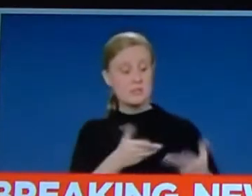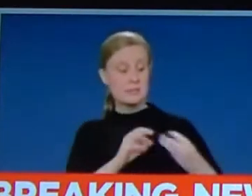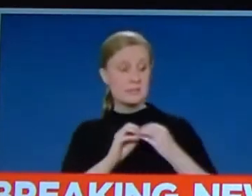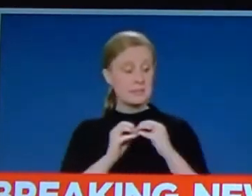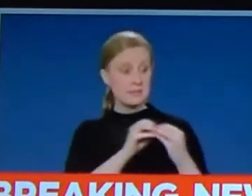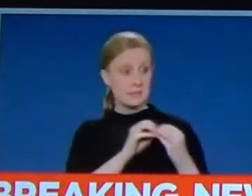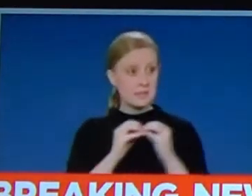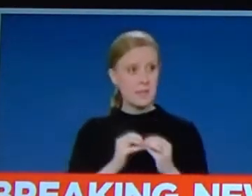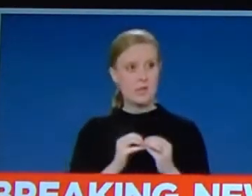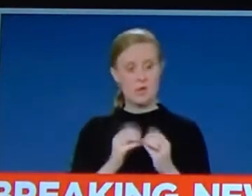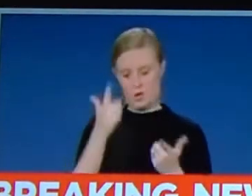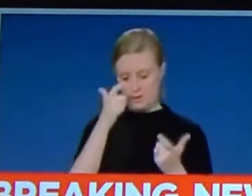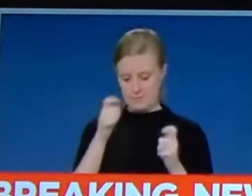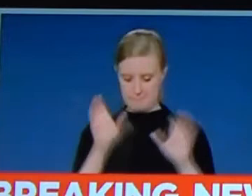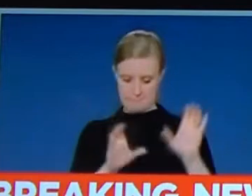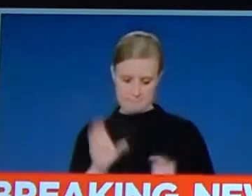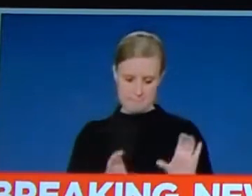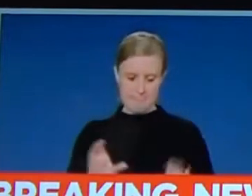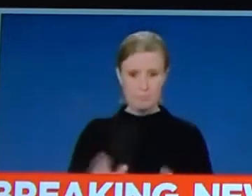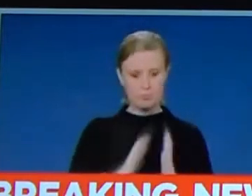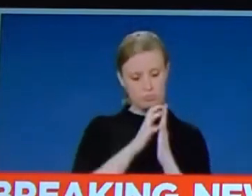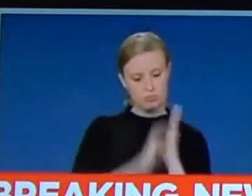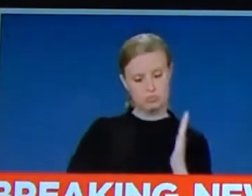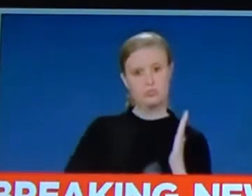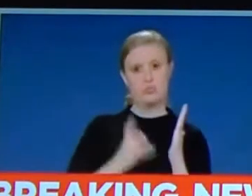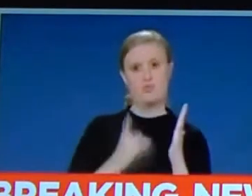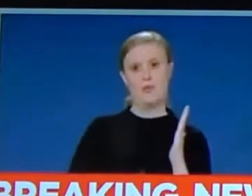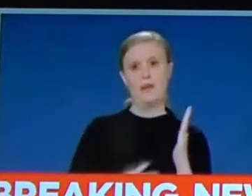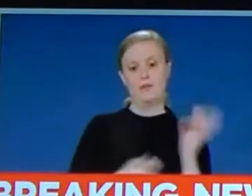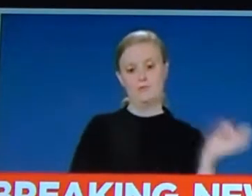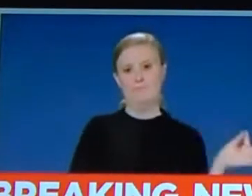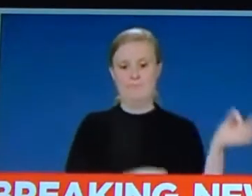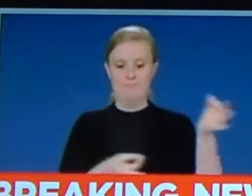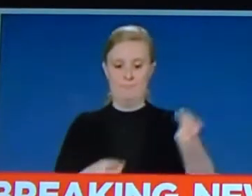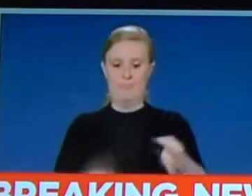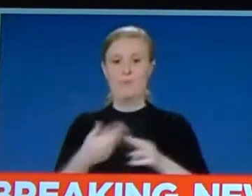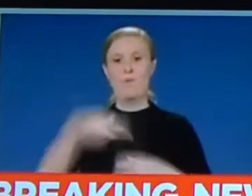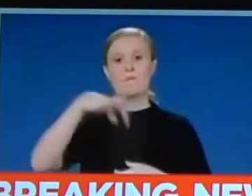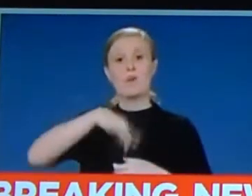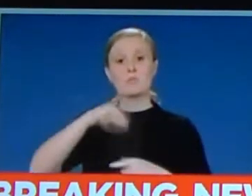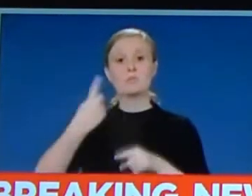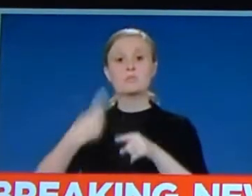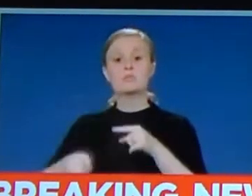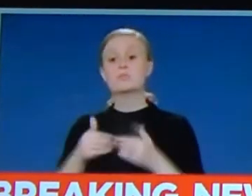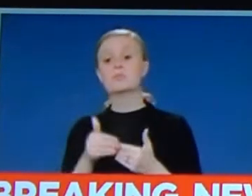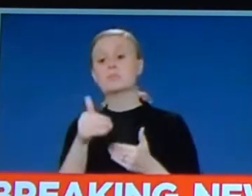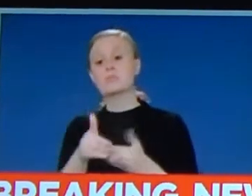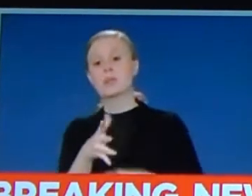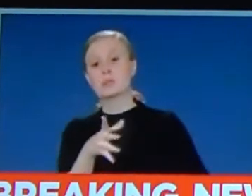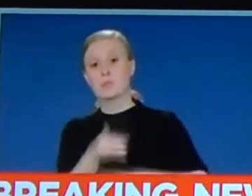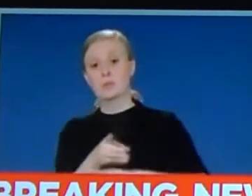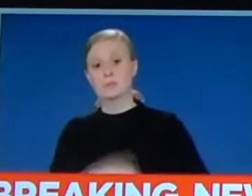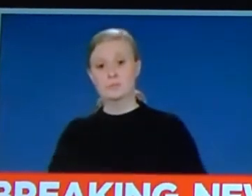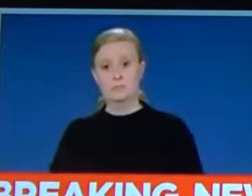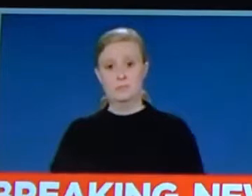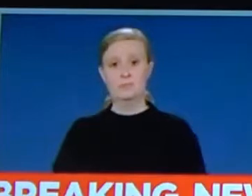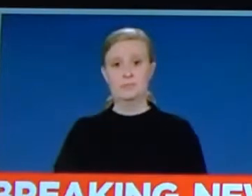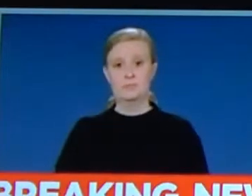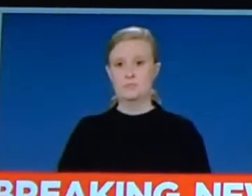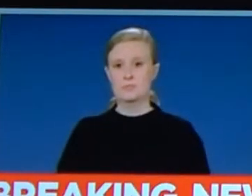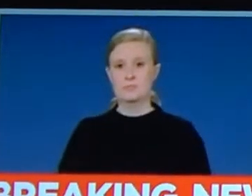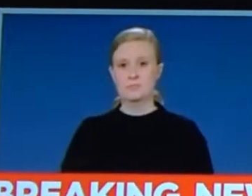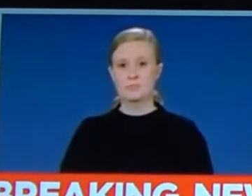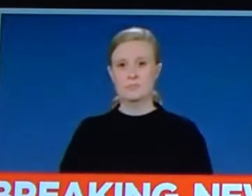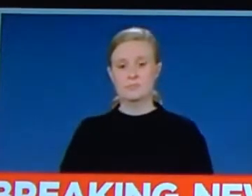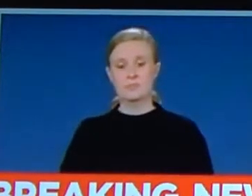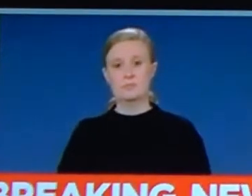place each and every day until very late in the evening. But we now need to make the changes that have